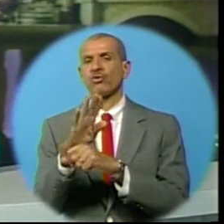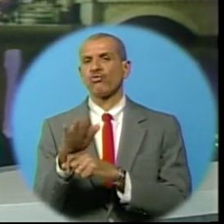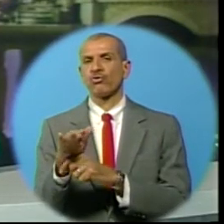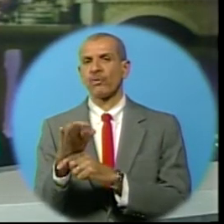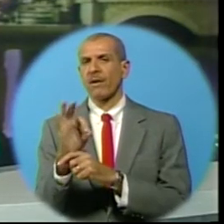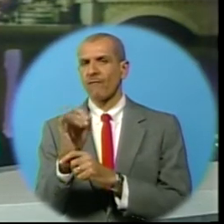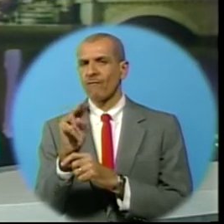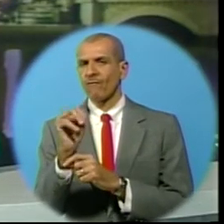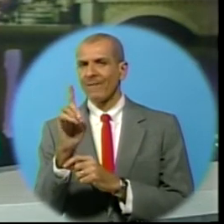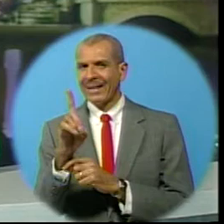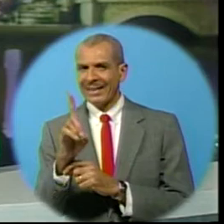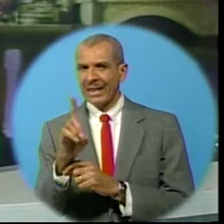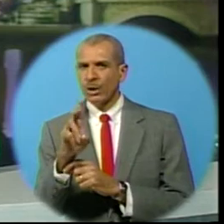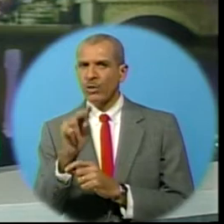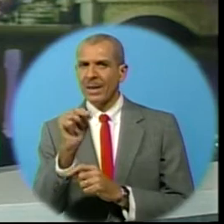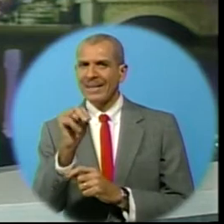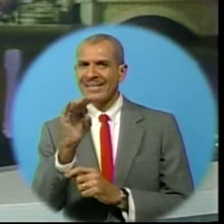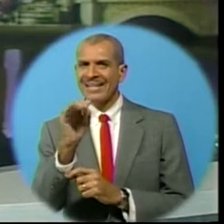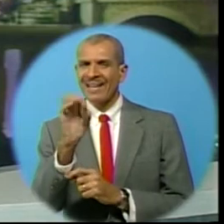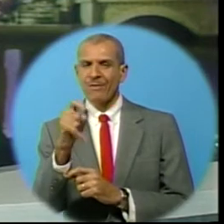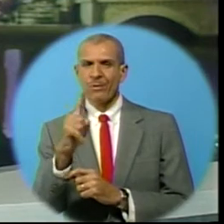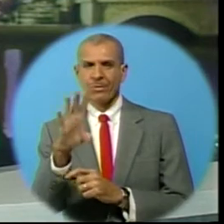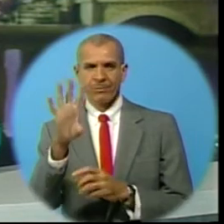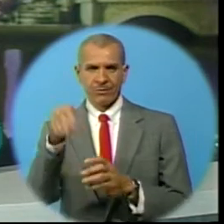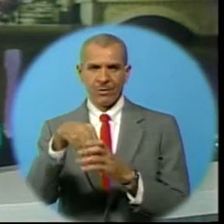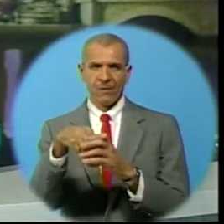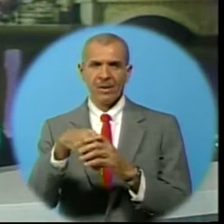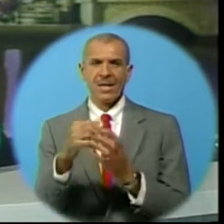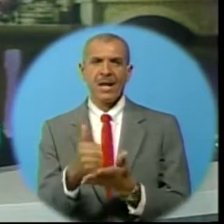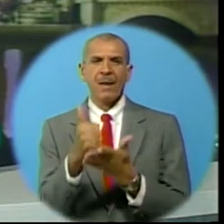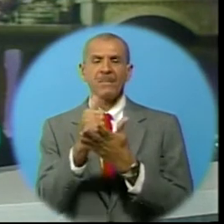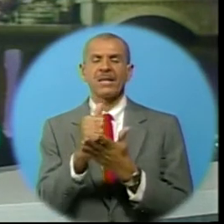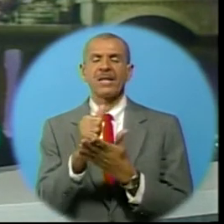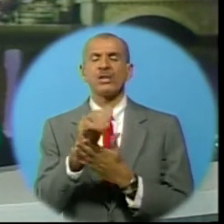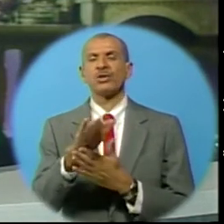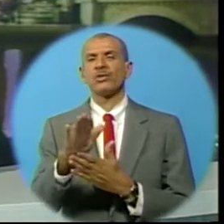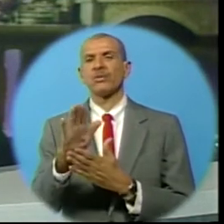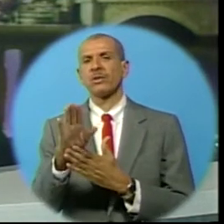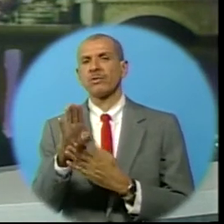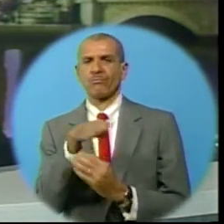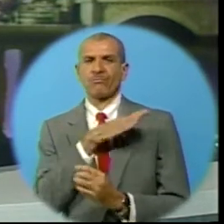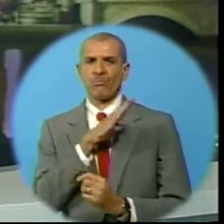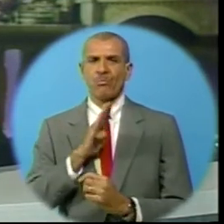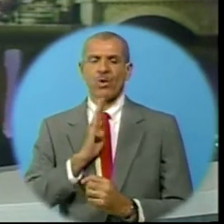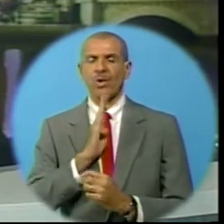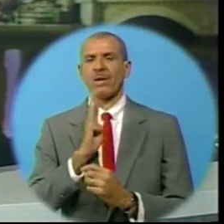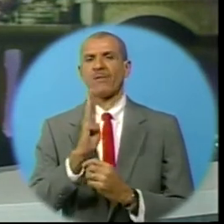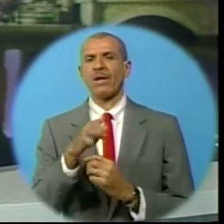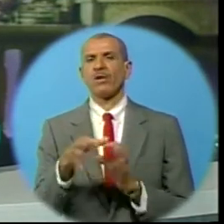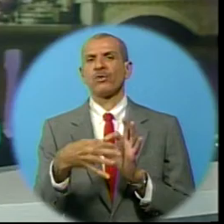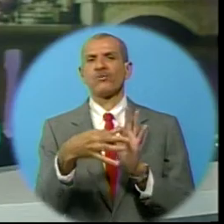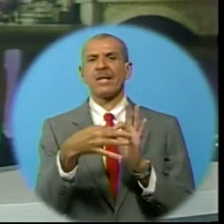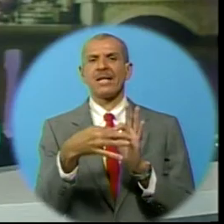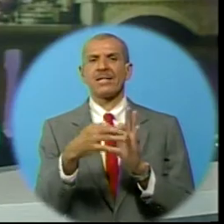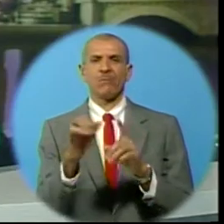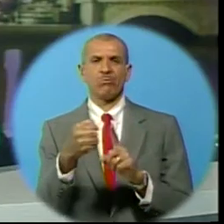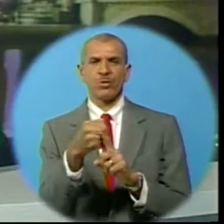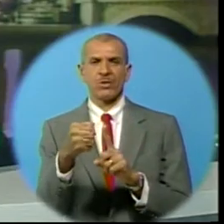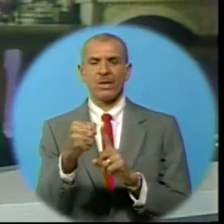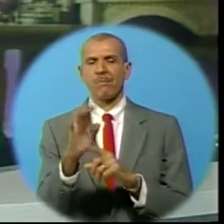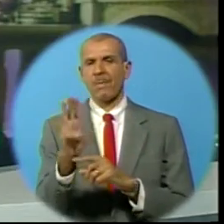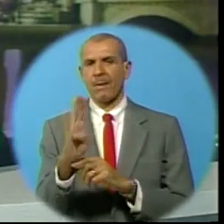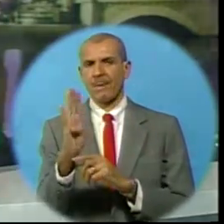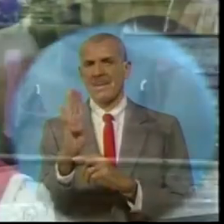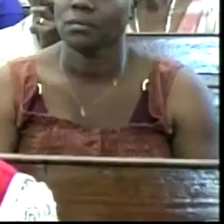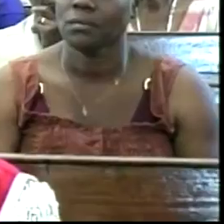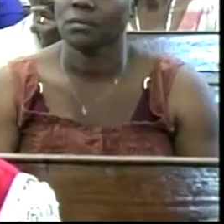or UNICEF, will step in to help the Child Care Board address the situation relating to child abuse in Barbados. Social Care